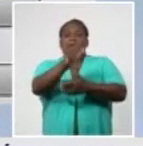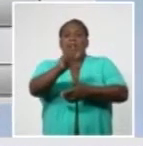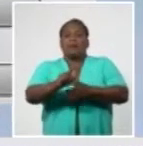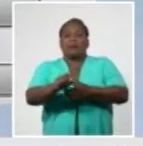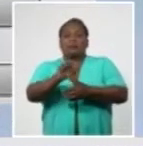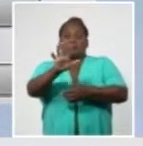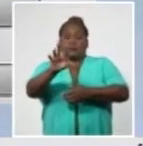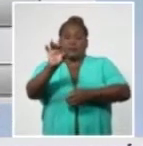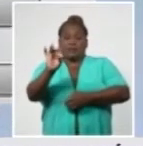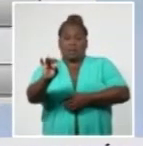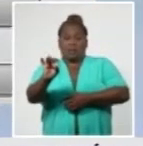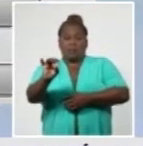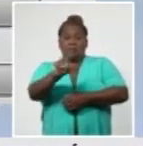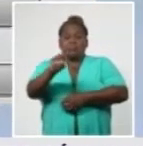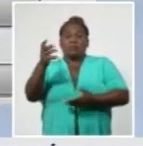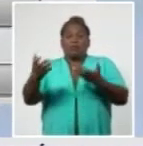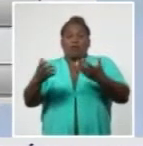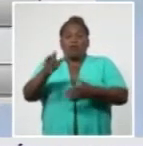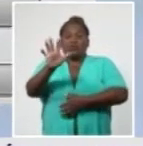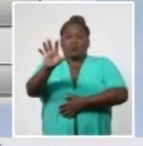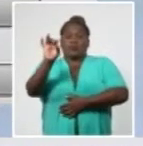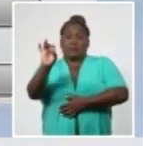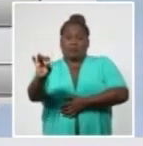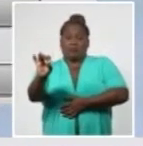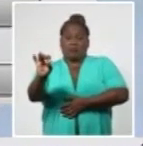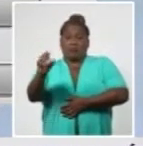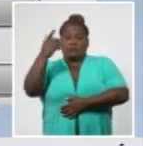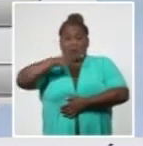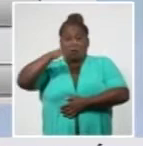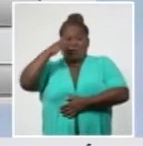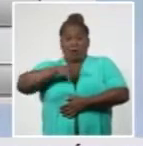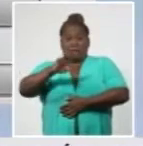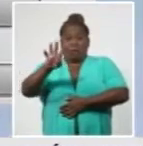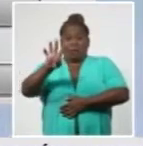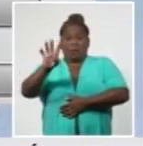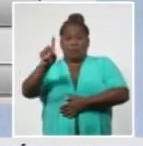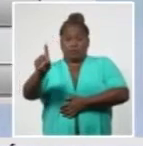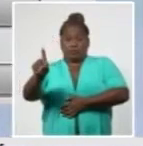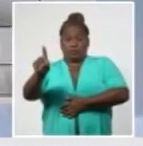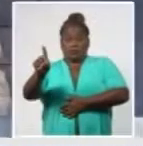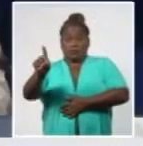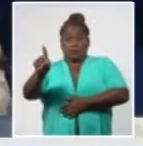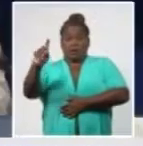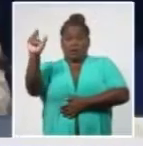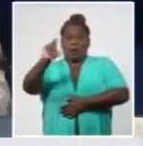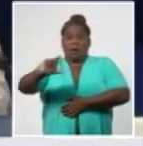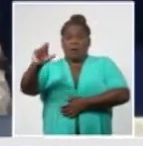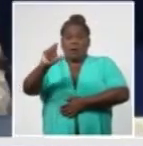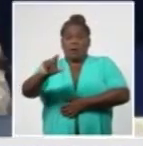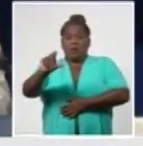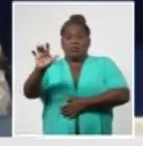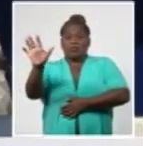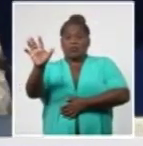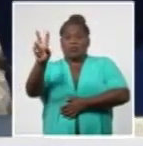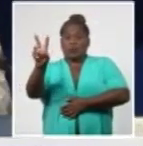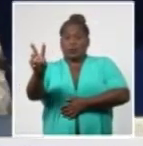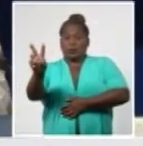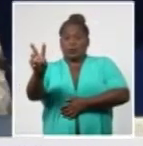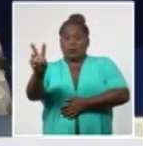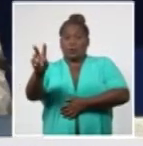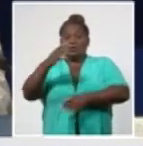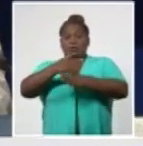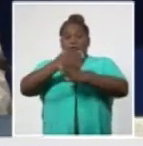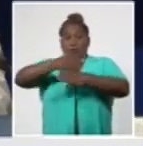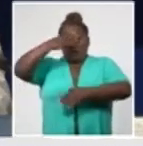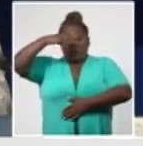502 are from the remainder of the national territory. The most significant were Mayabeque with 57 samples, Cienfuegos with 57, Ciego